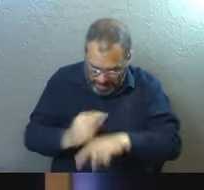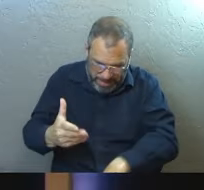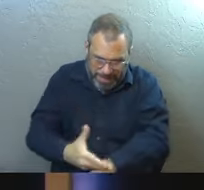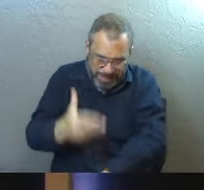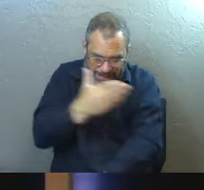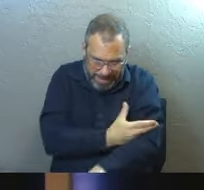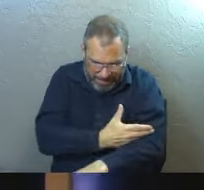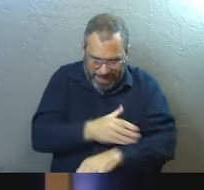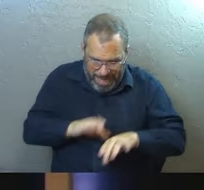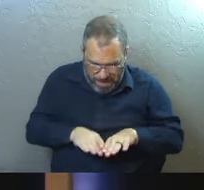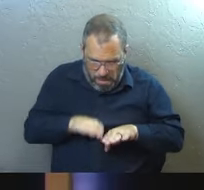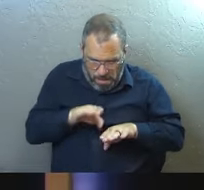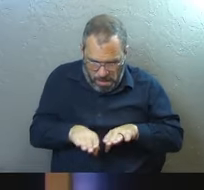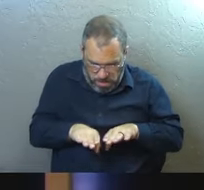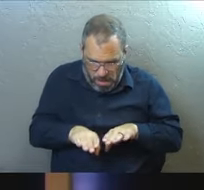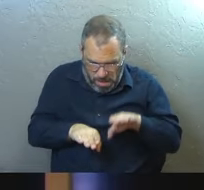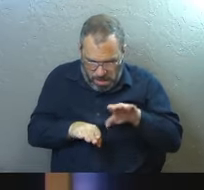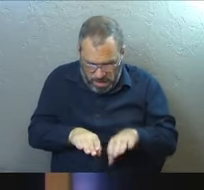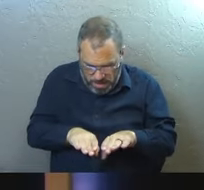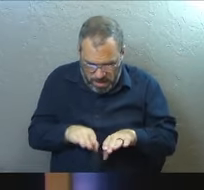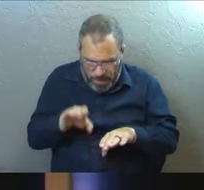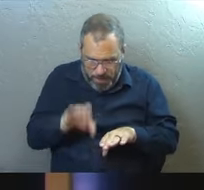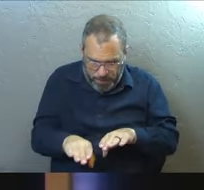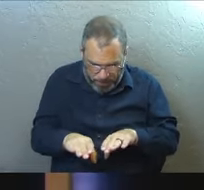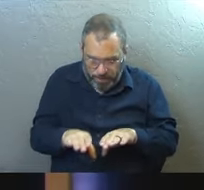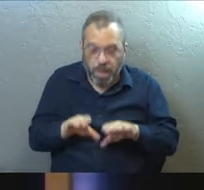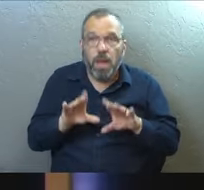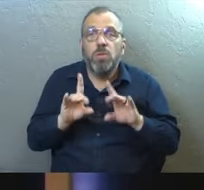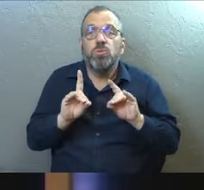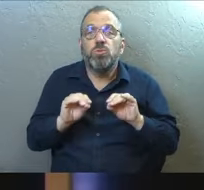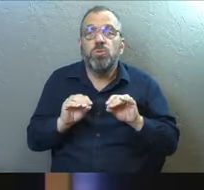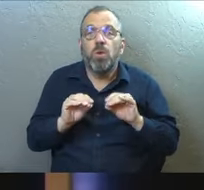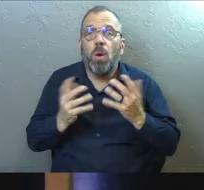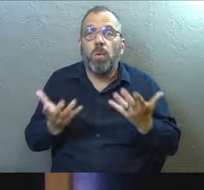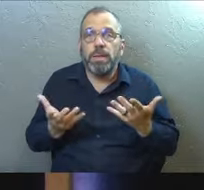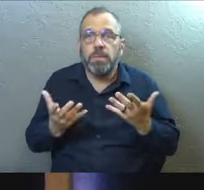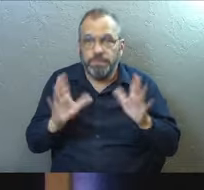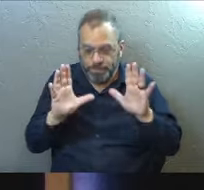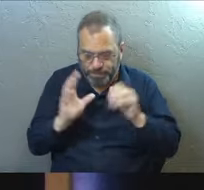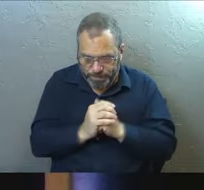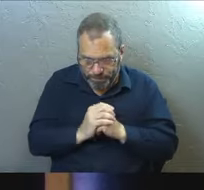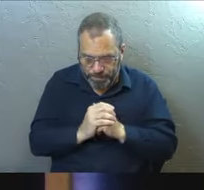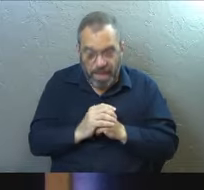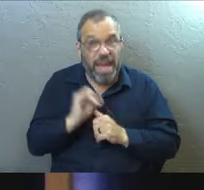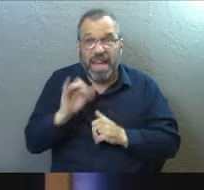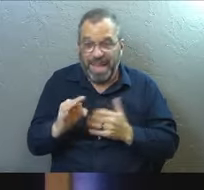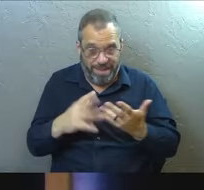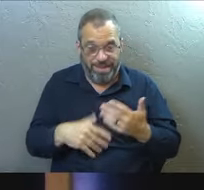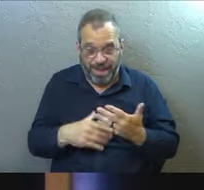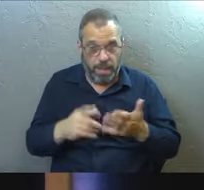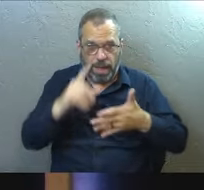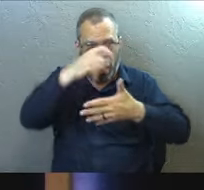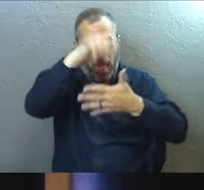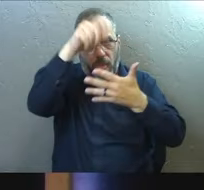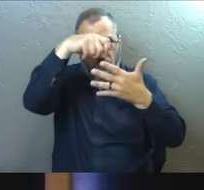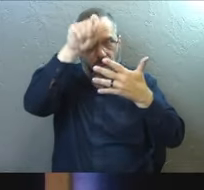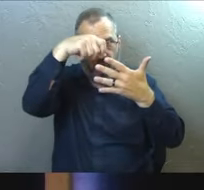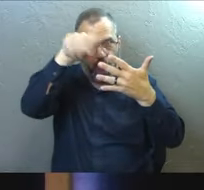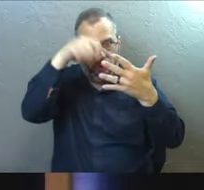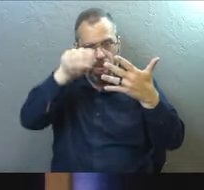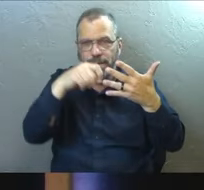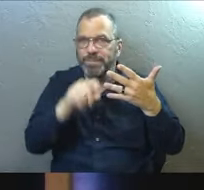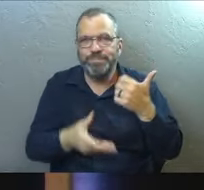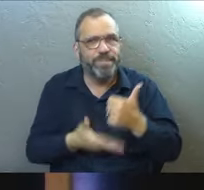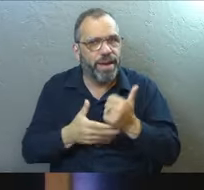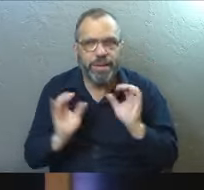to get better and take those steps. I think there are some things that we can do that help us in that. But again, if these things are just check boxes, then not